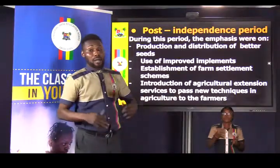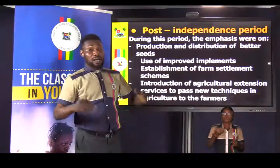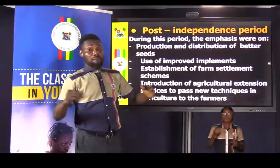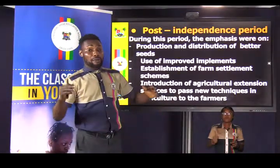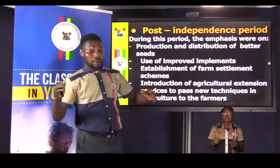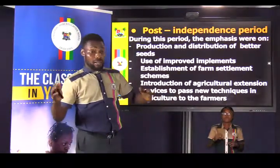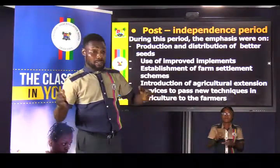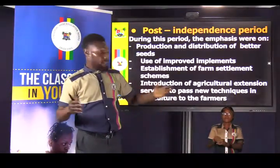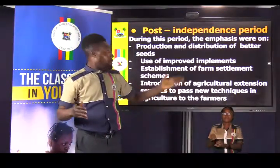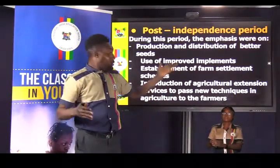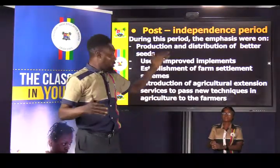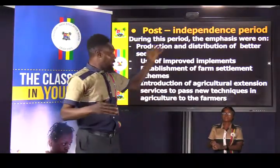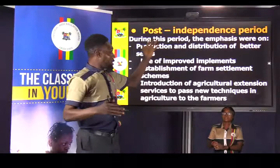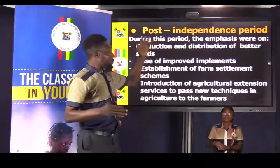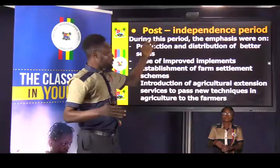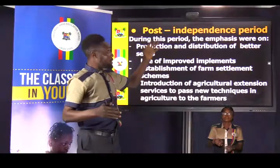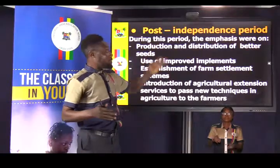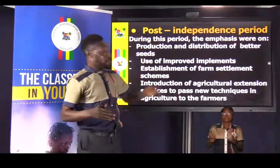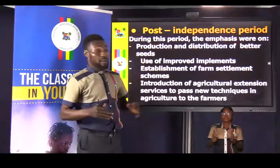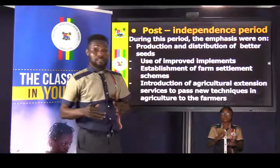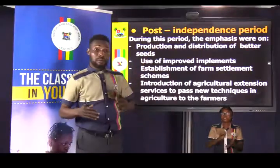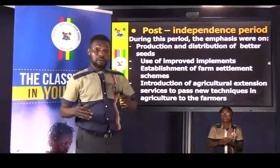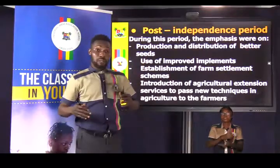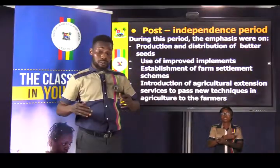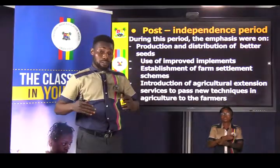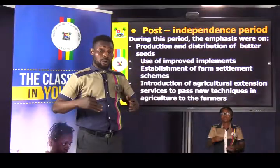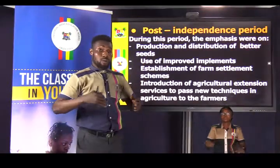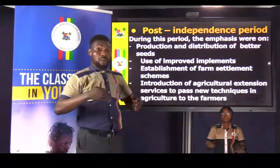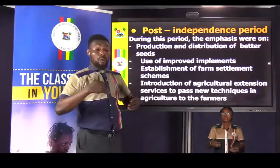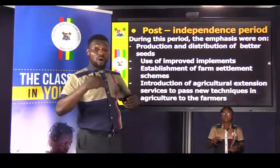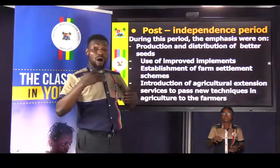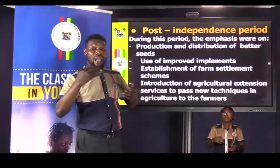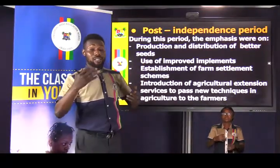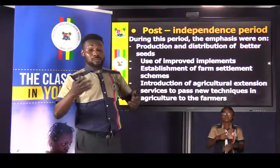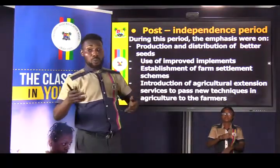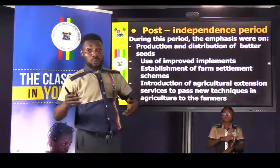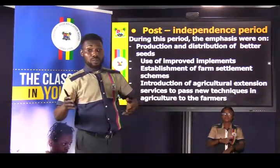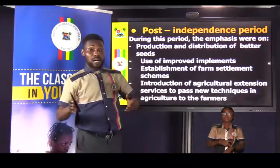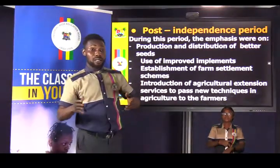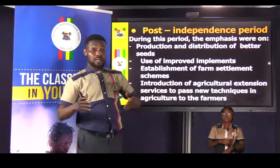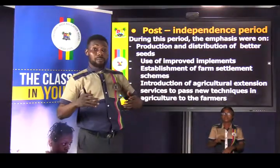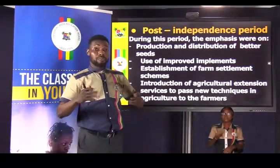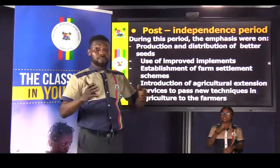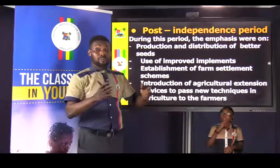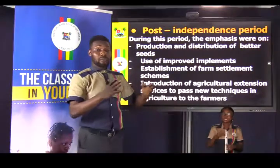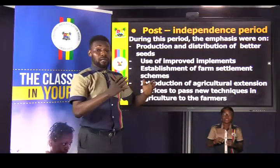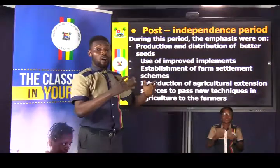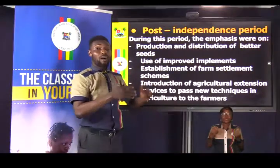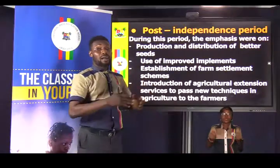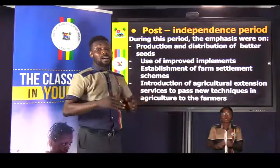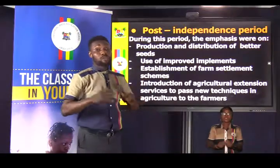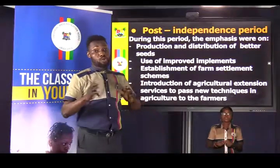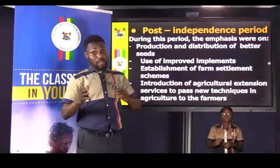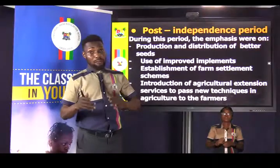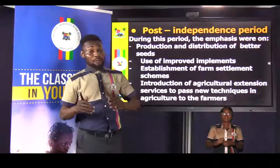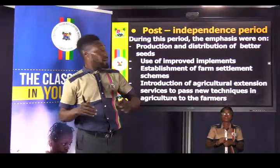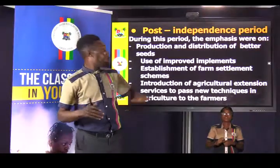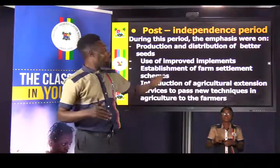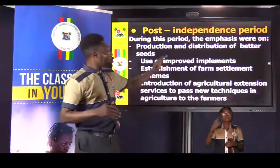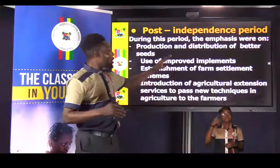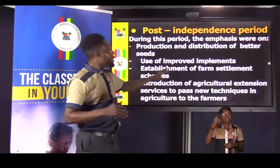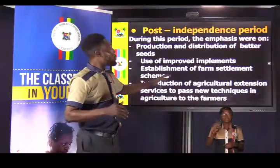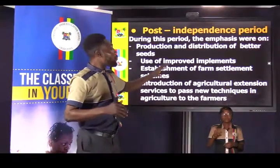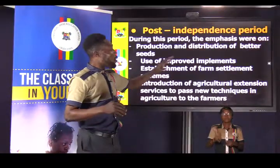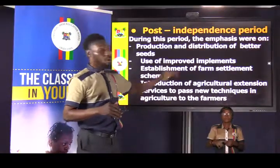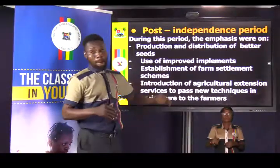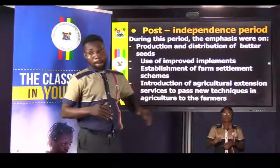farmers. And the farmers during the post-independence period were more exposed, and they organized training for them